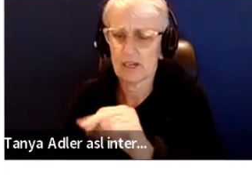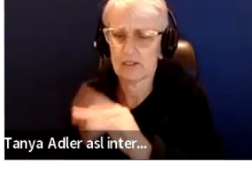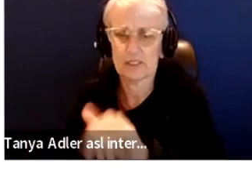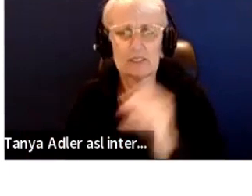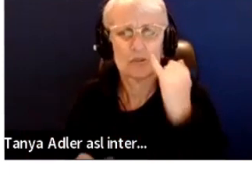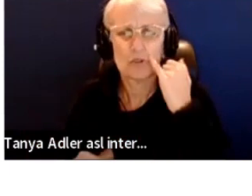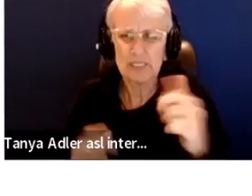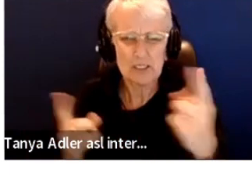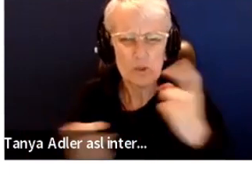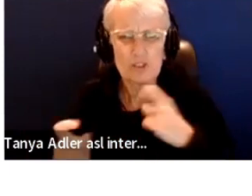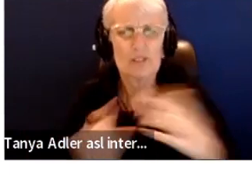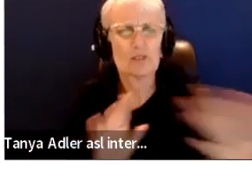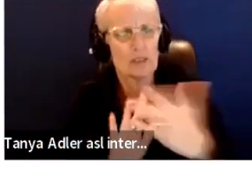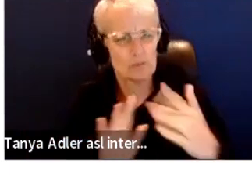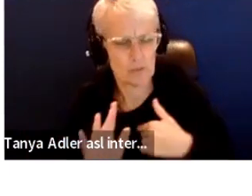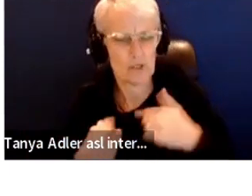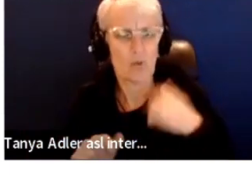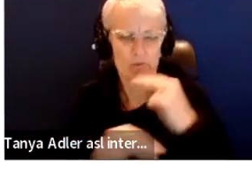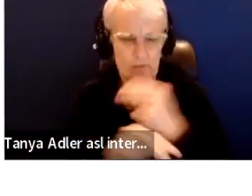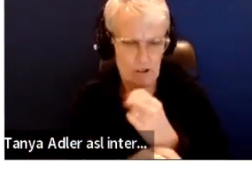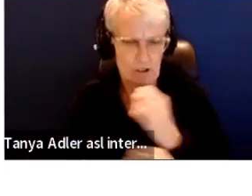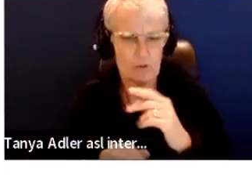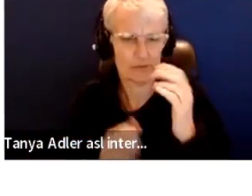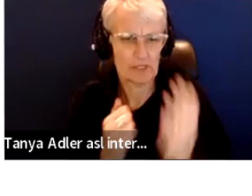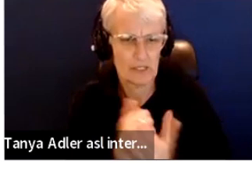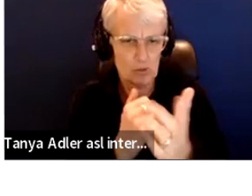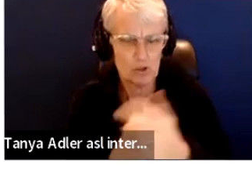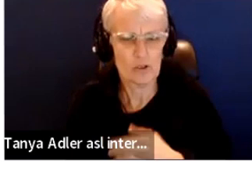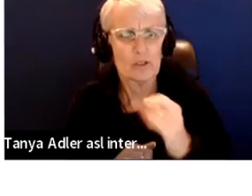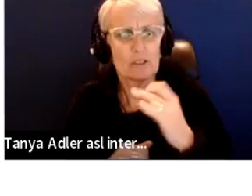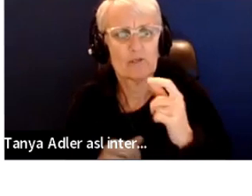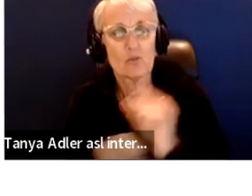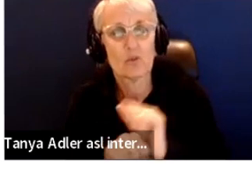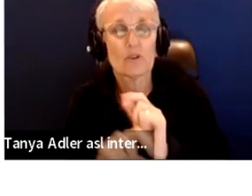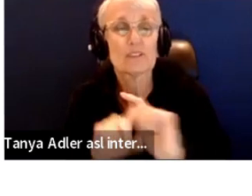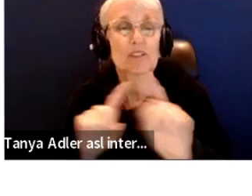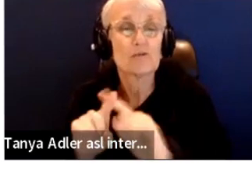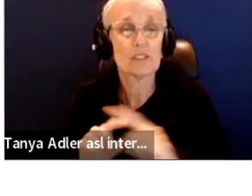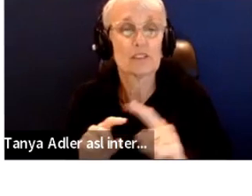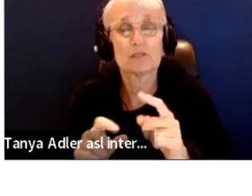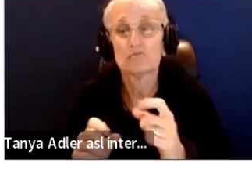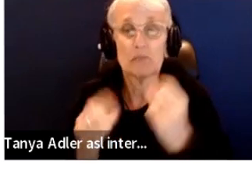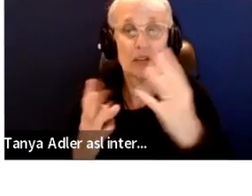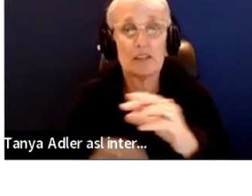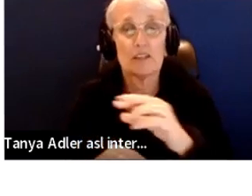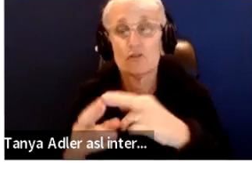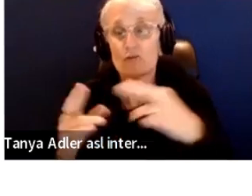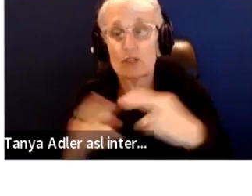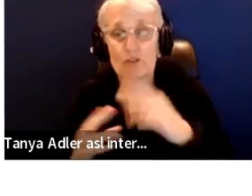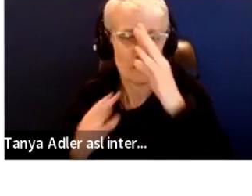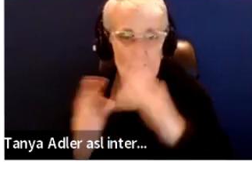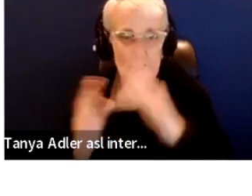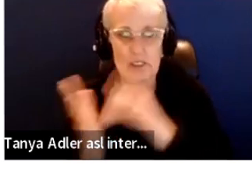reach out to me and we can figure it out. There's also a section to indicate if you've worked with multiple regional innovation centers, and then we take